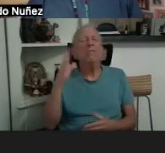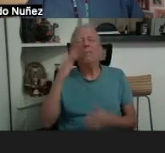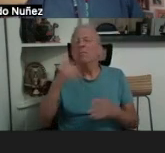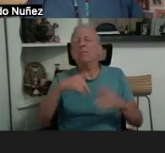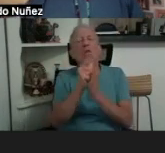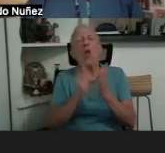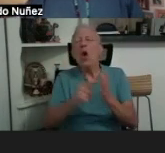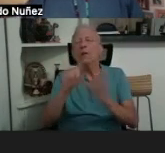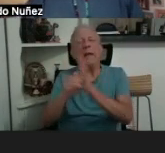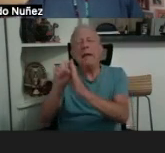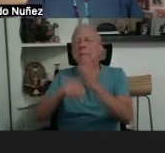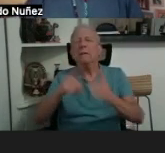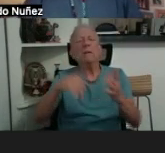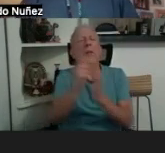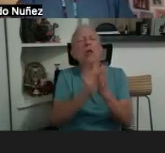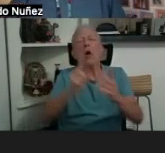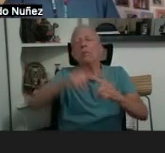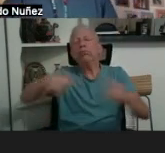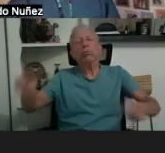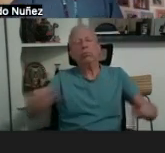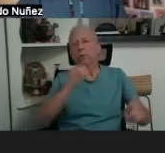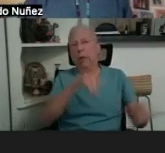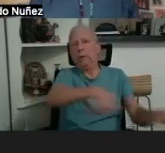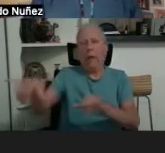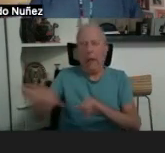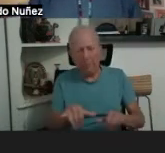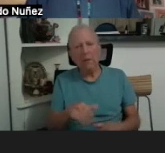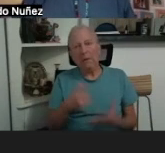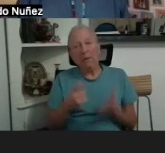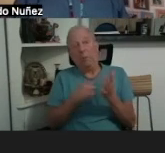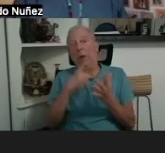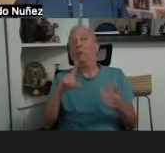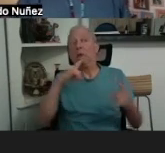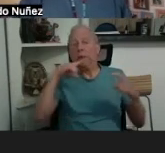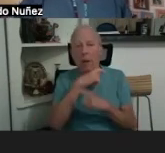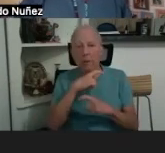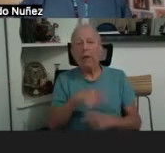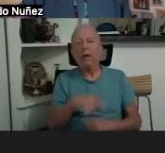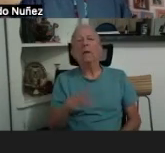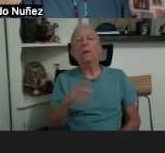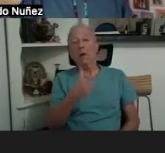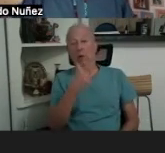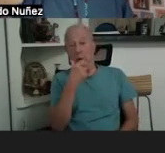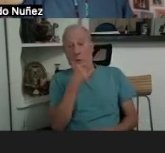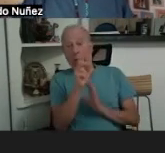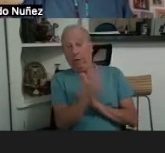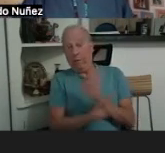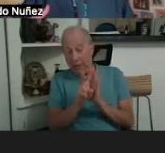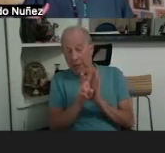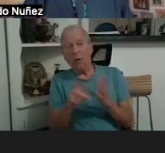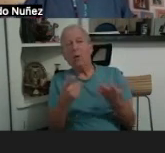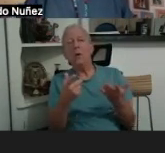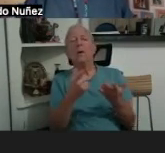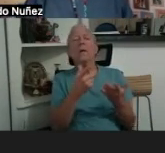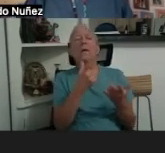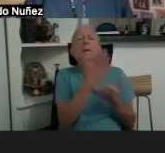state. And law is complicated stuff. So, when you watch this video, some of this information could